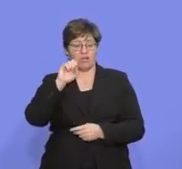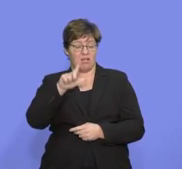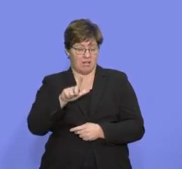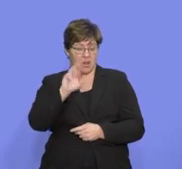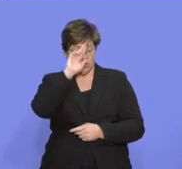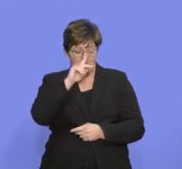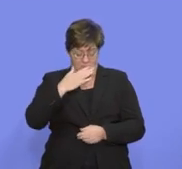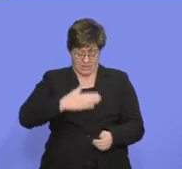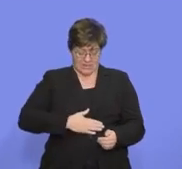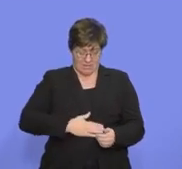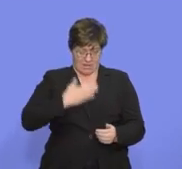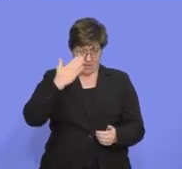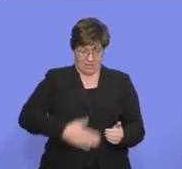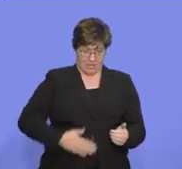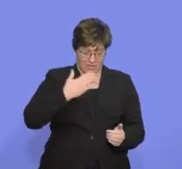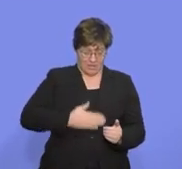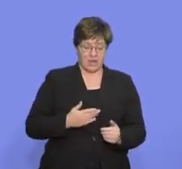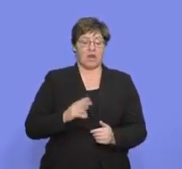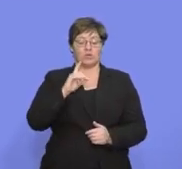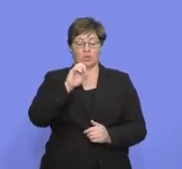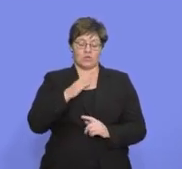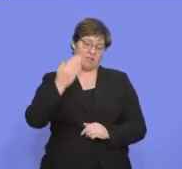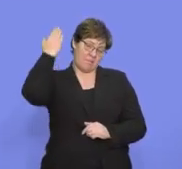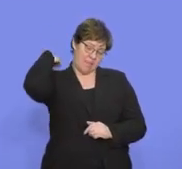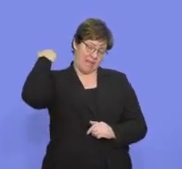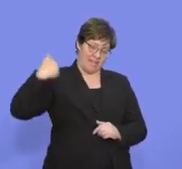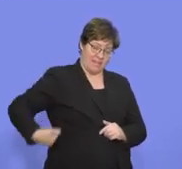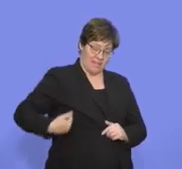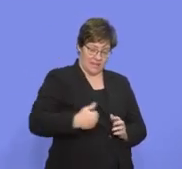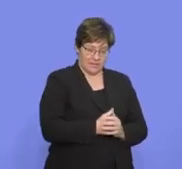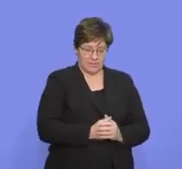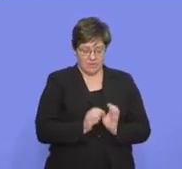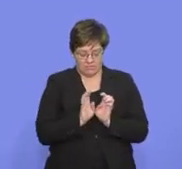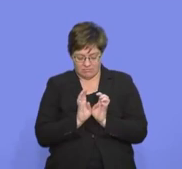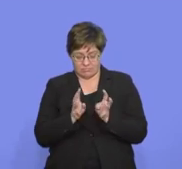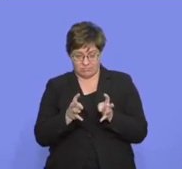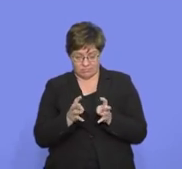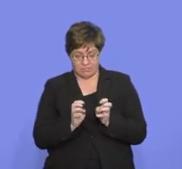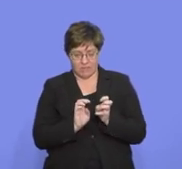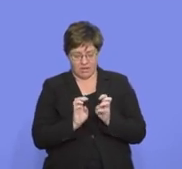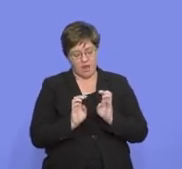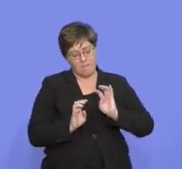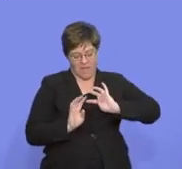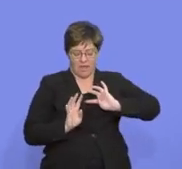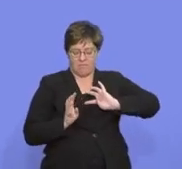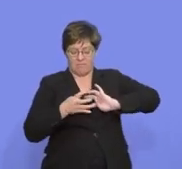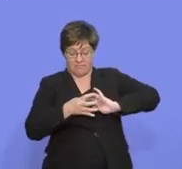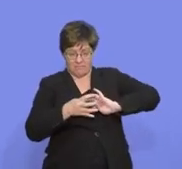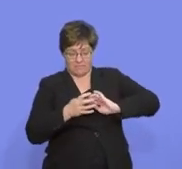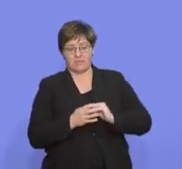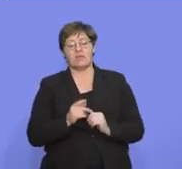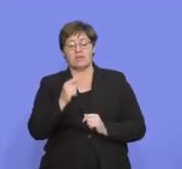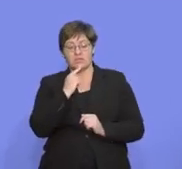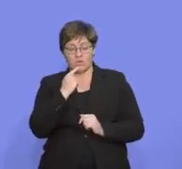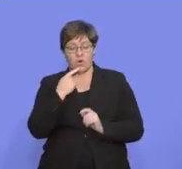ventral side. Remember, ventral is your stomach, and that is the back there. So what happens is your nerve will